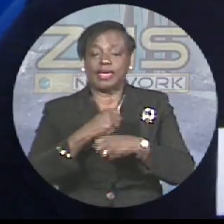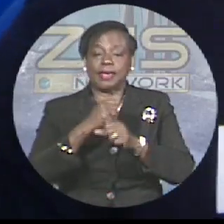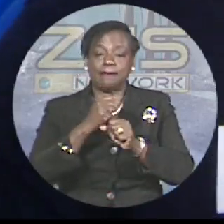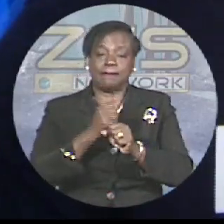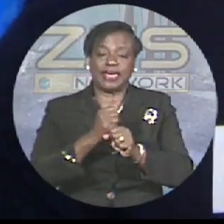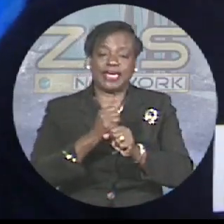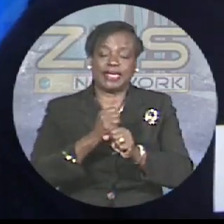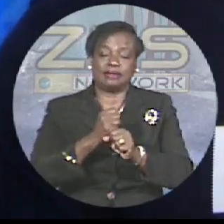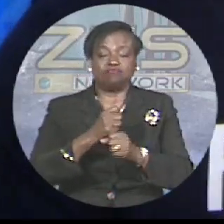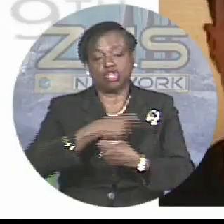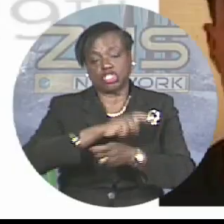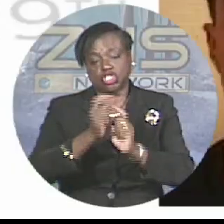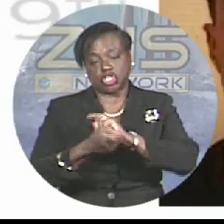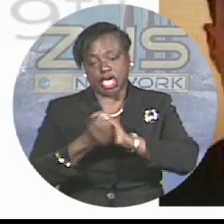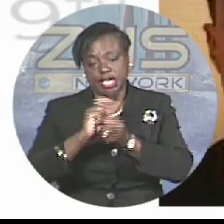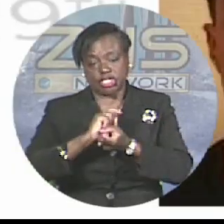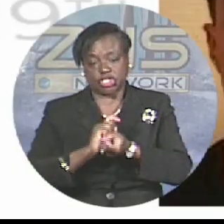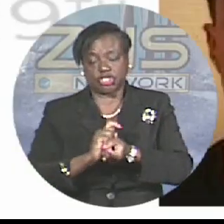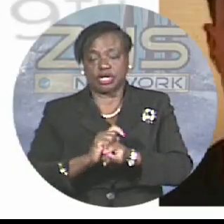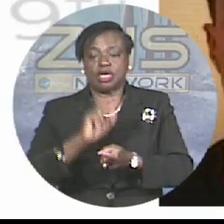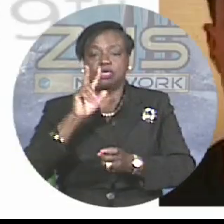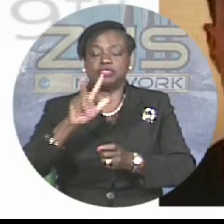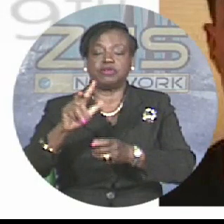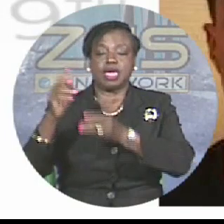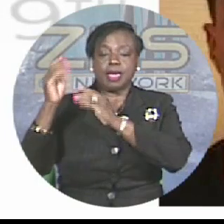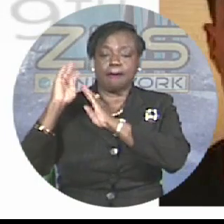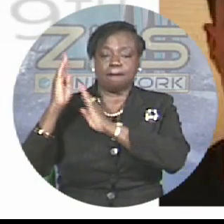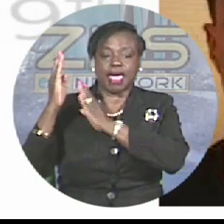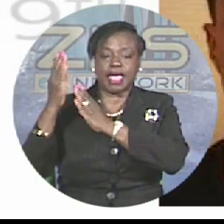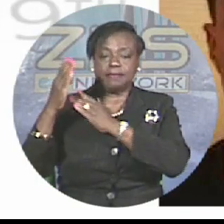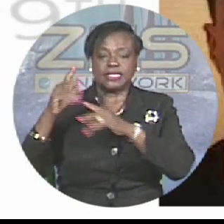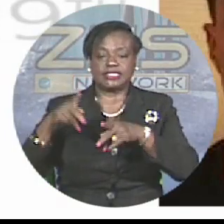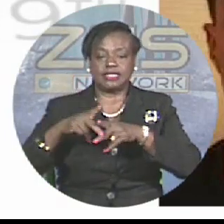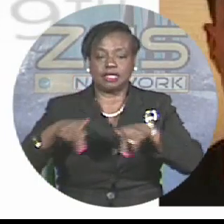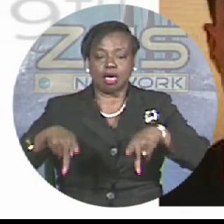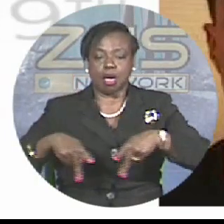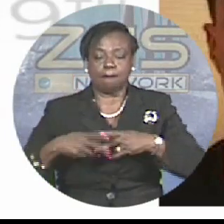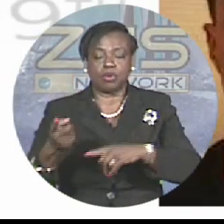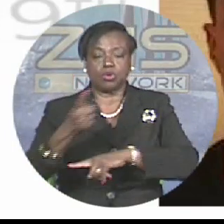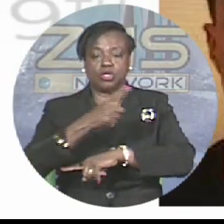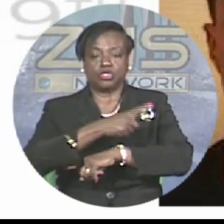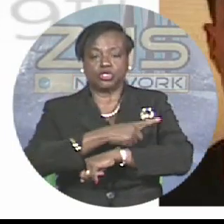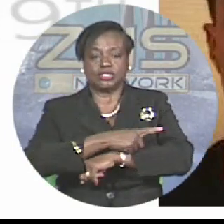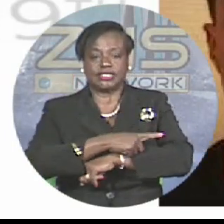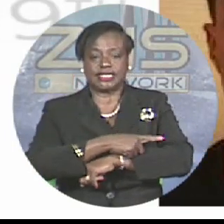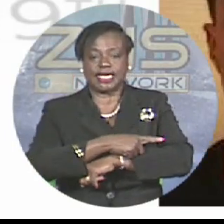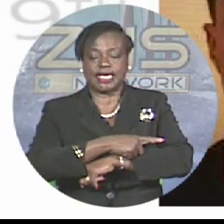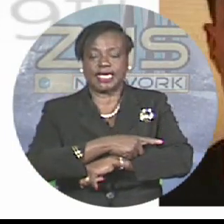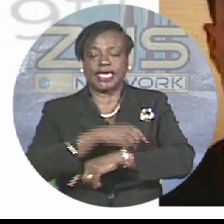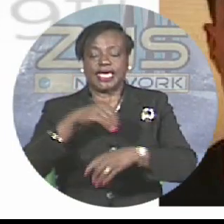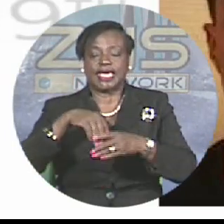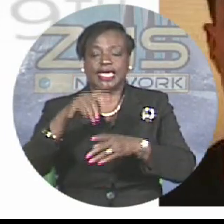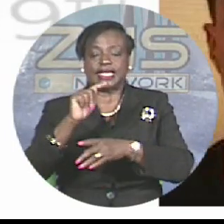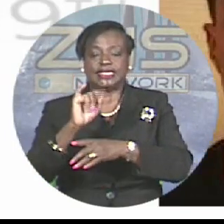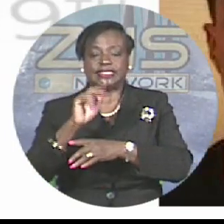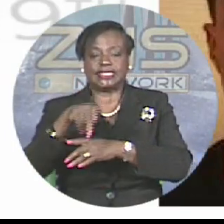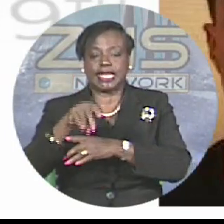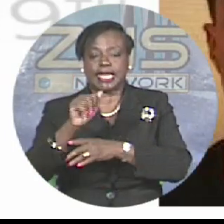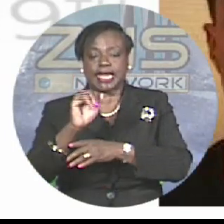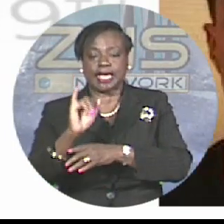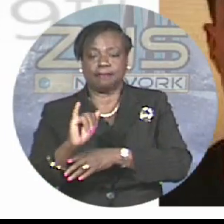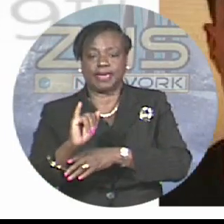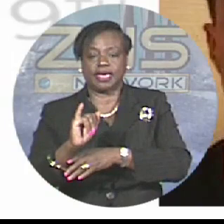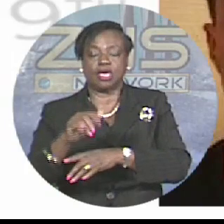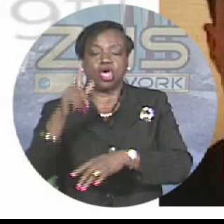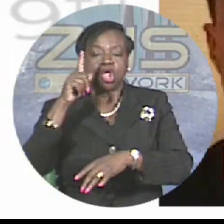dramatic changes from since then. Three Bahamians in the pool today at the World University Games in Taipei. In the women's 200-meter breaststroke,